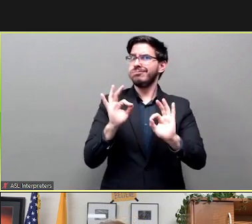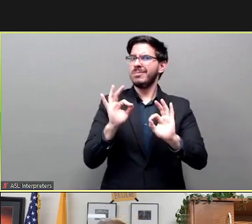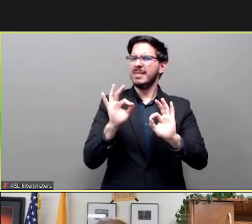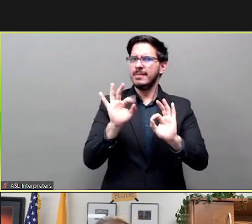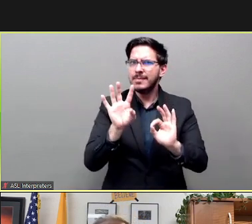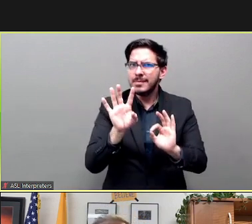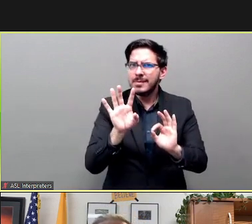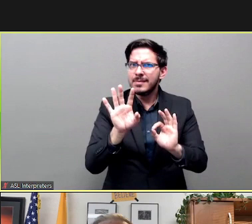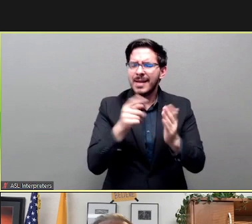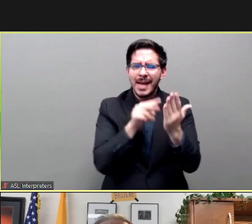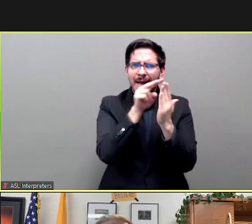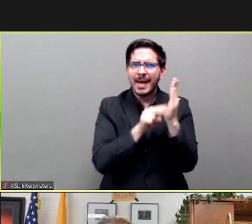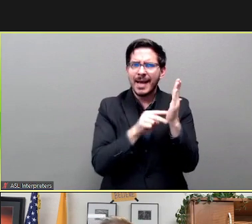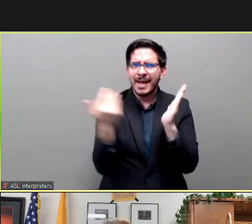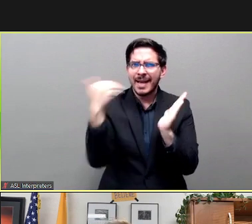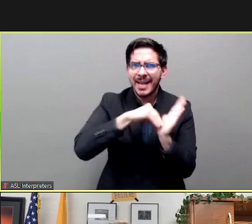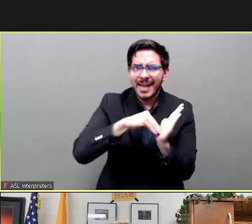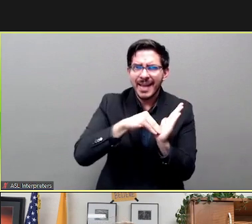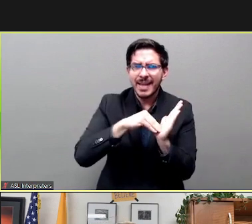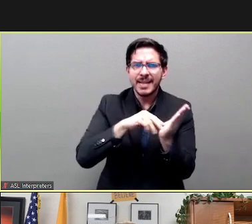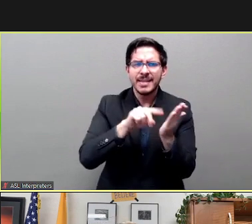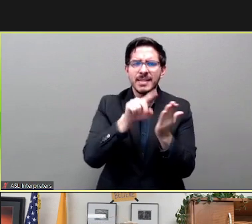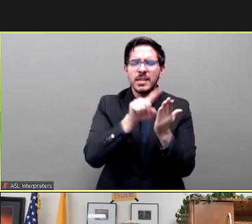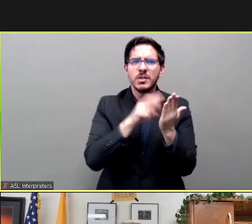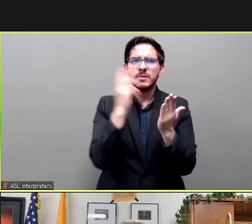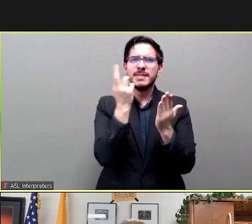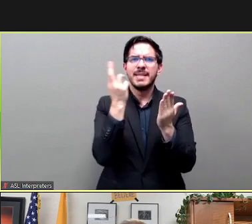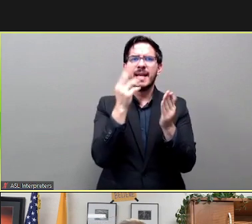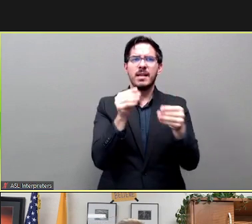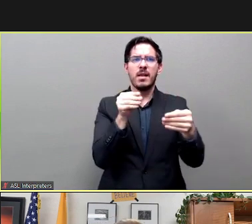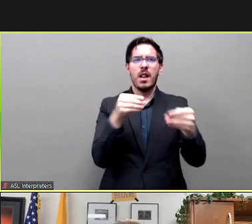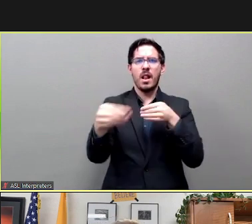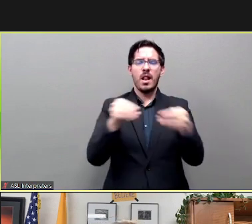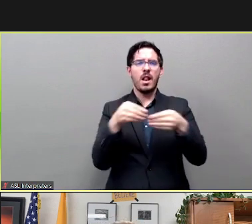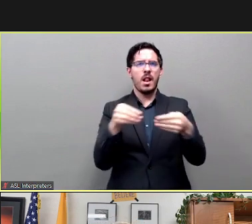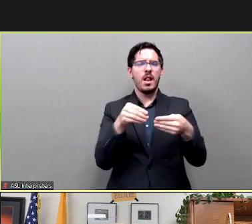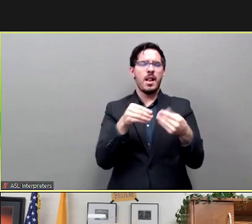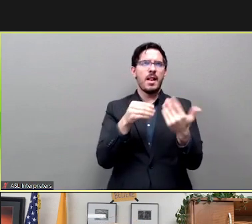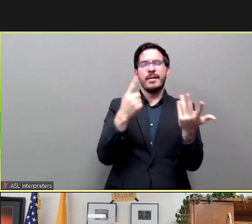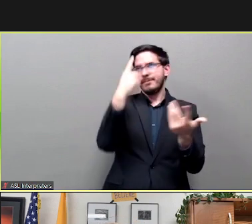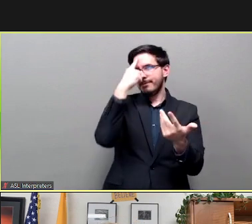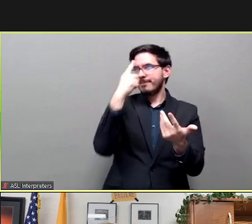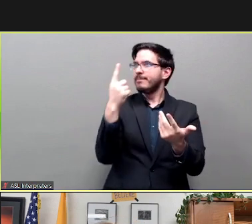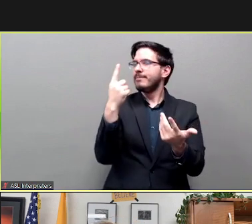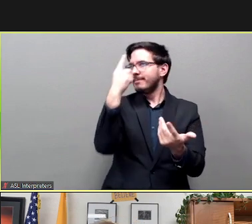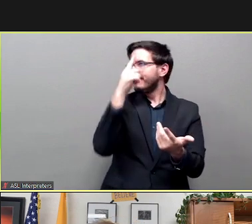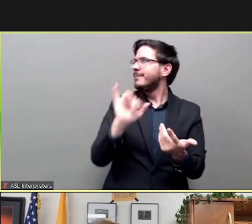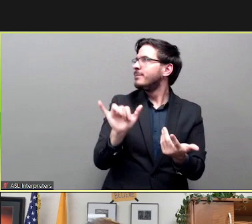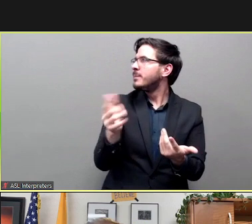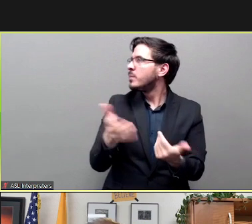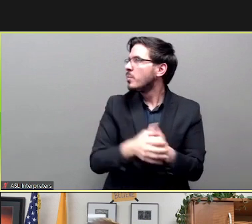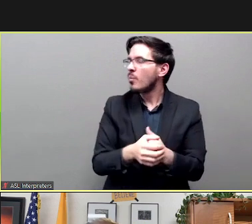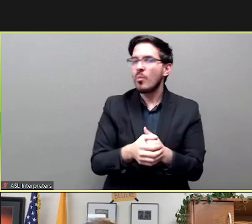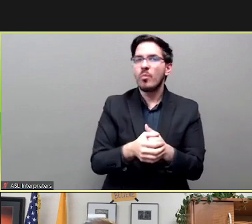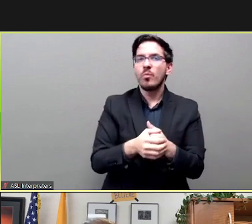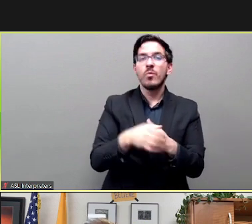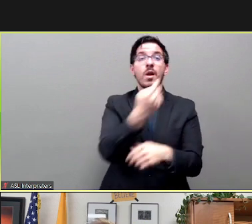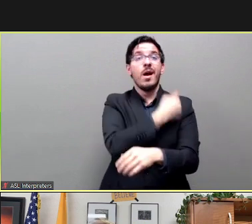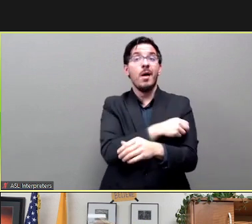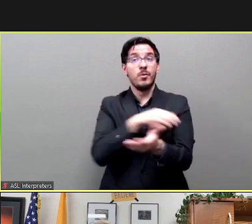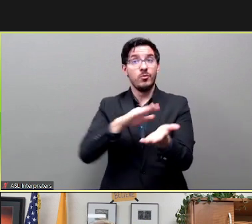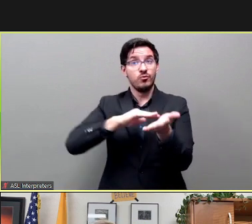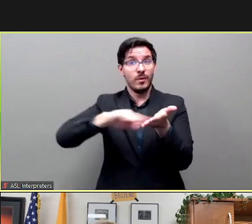the letter does say that the flexibilities like some of the waivers that hospitals were able to